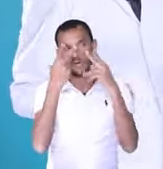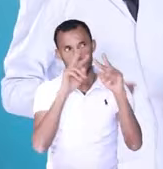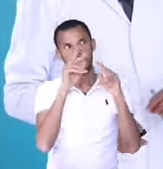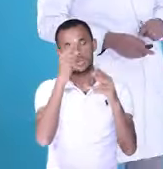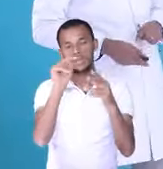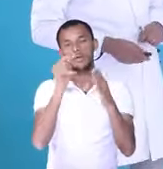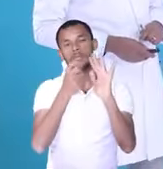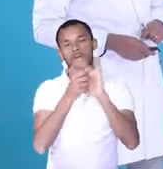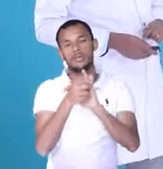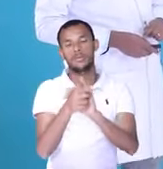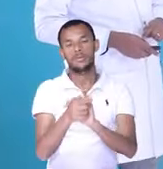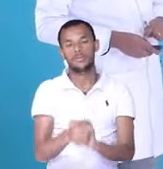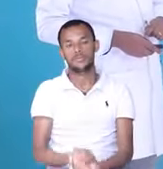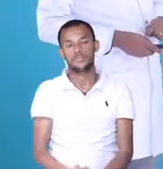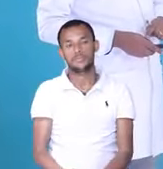using of some examples.